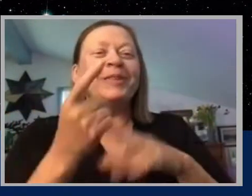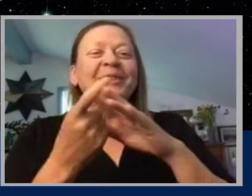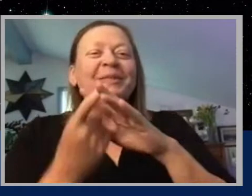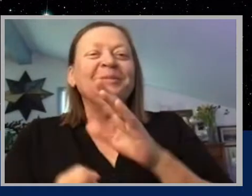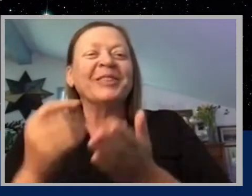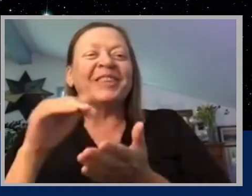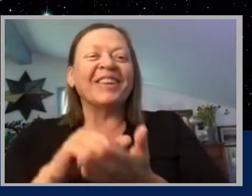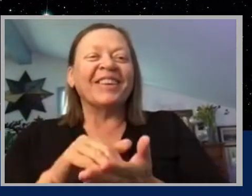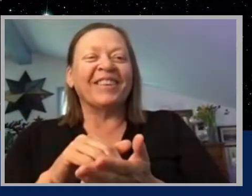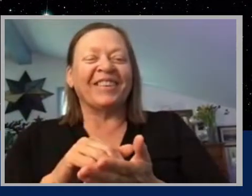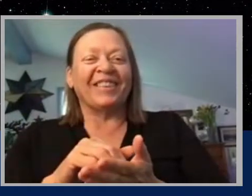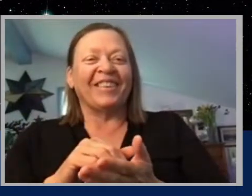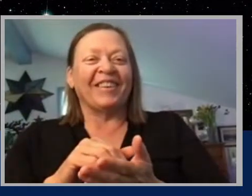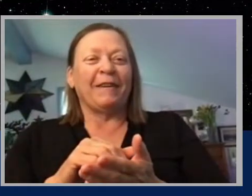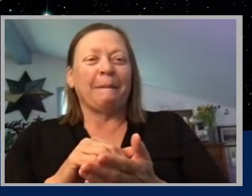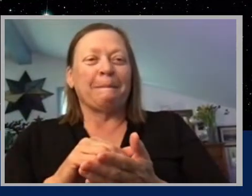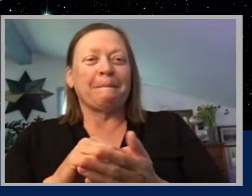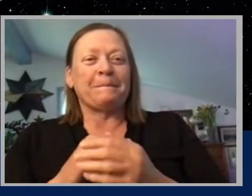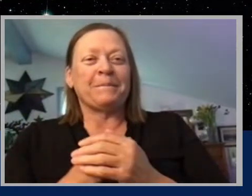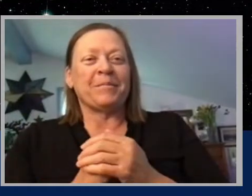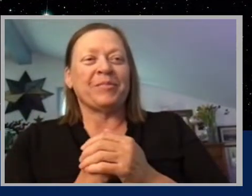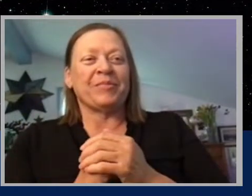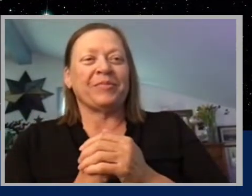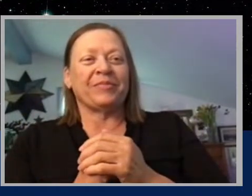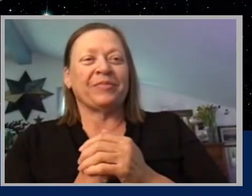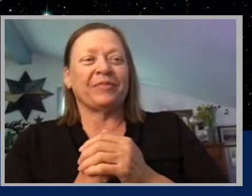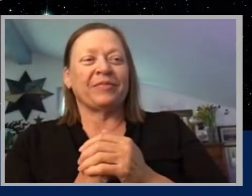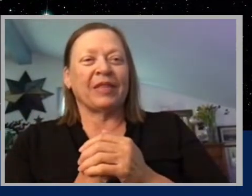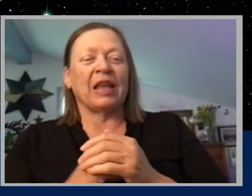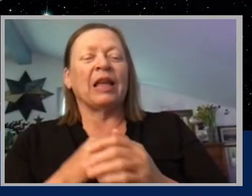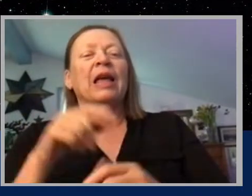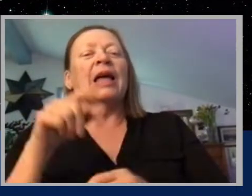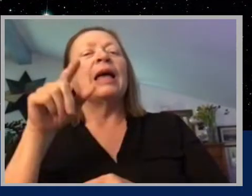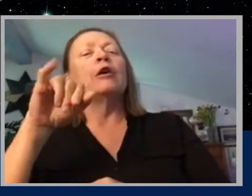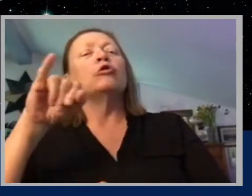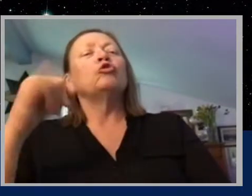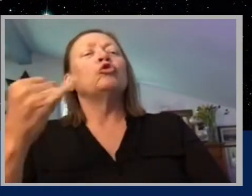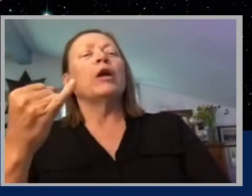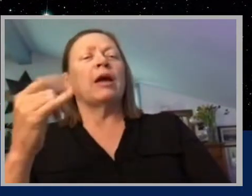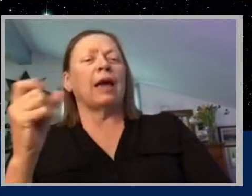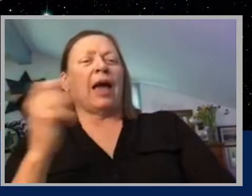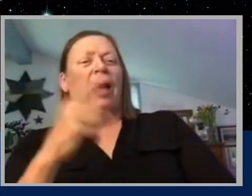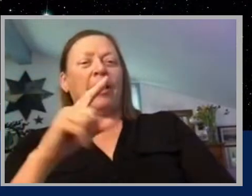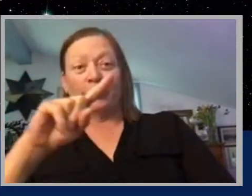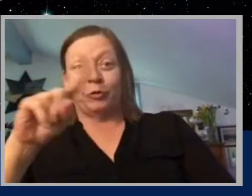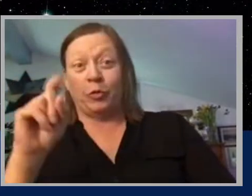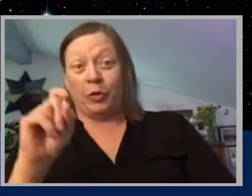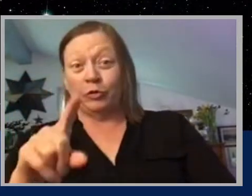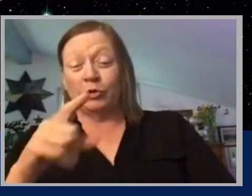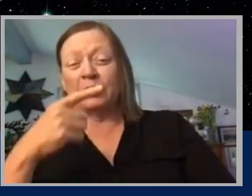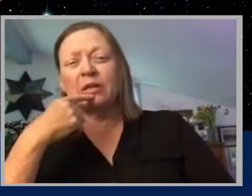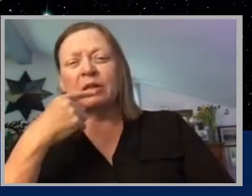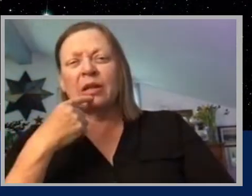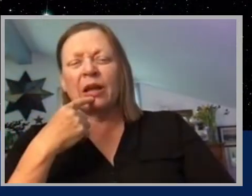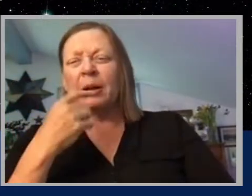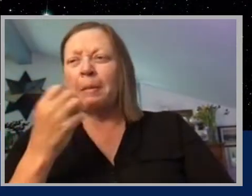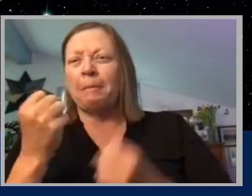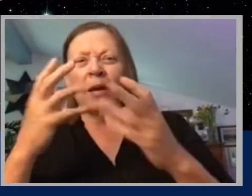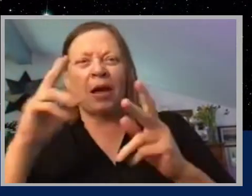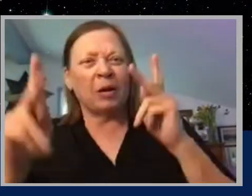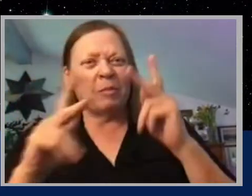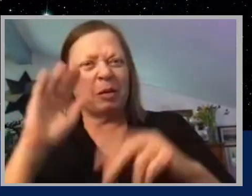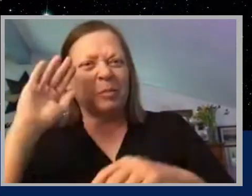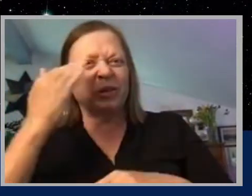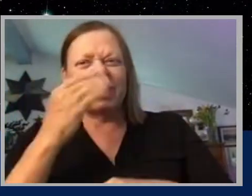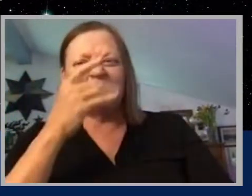get another question. There were a couple comments in here. A lot of people are very interested in the sniffers, as it turns out,